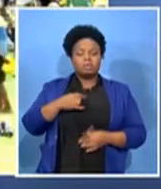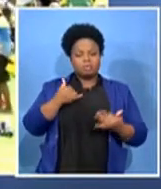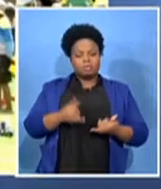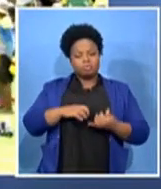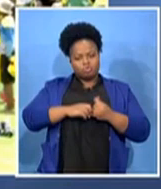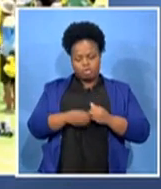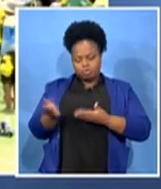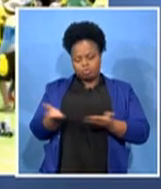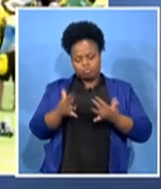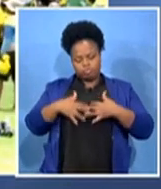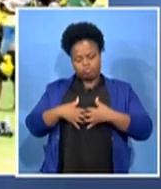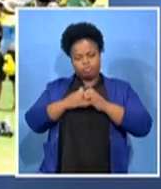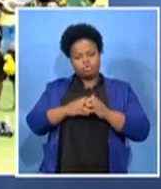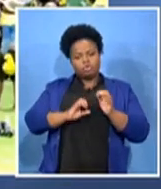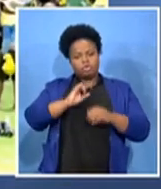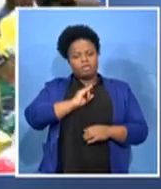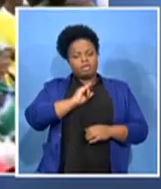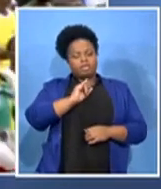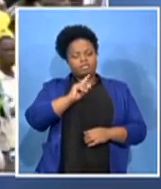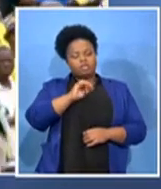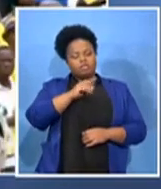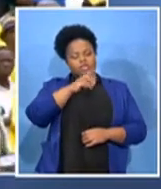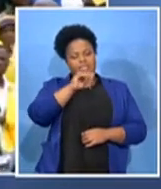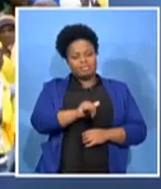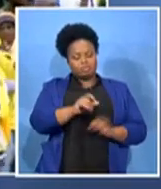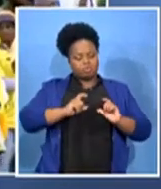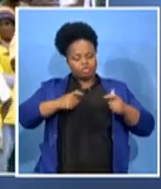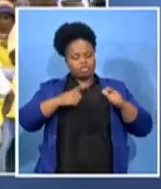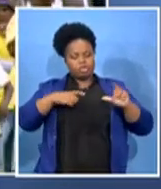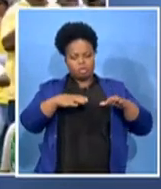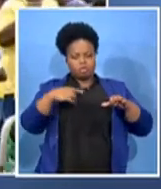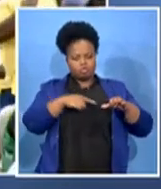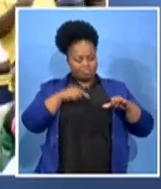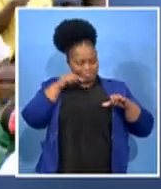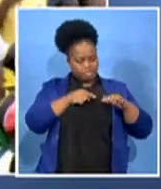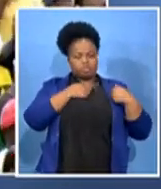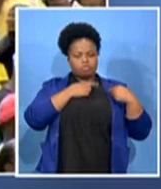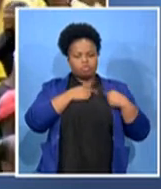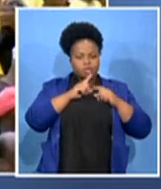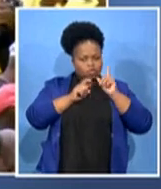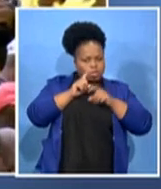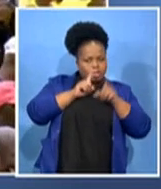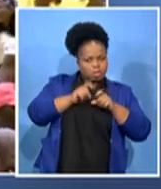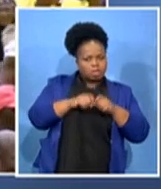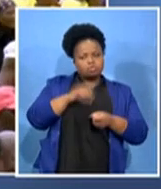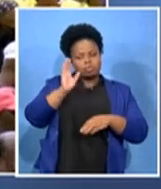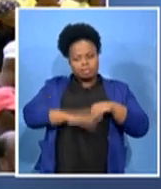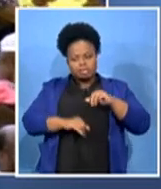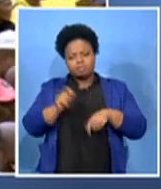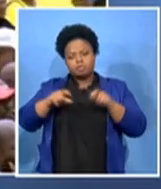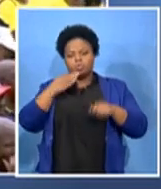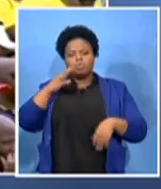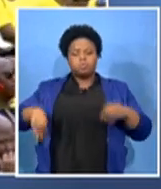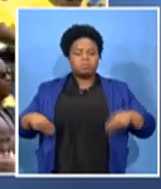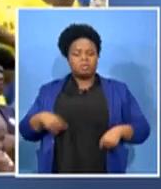aspects, also becoming some sort of a deterrent. And I wonder what the tone of the president would be that this time around, that as